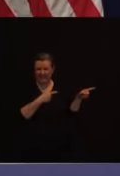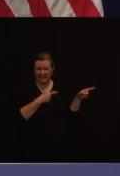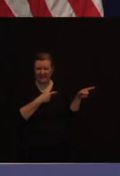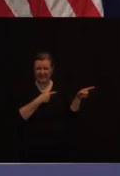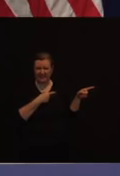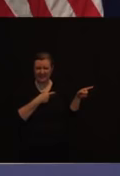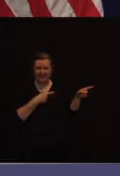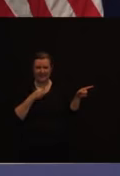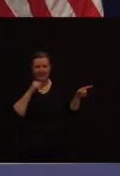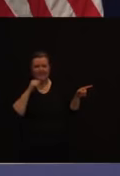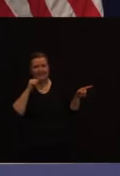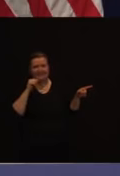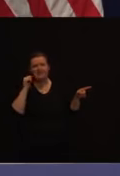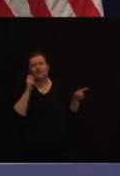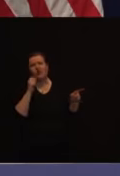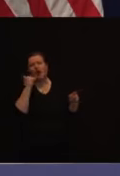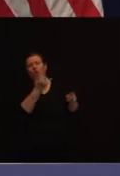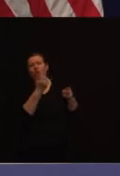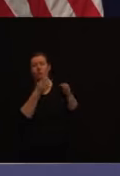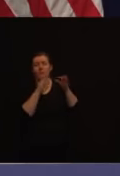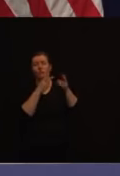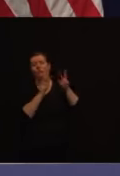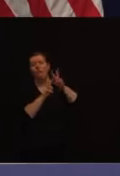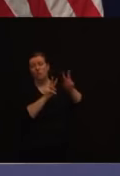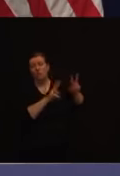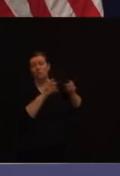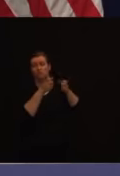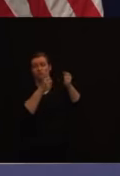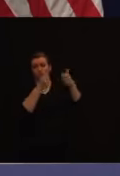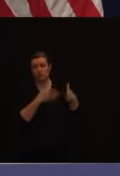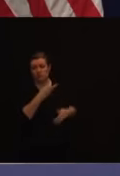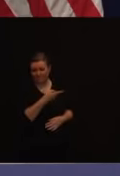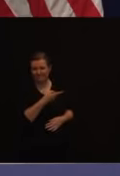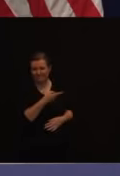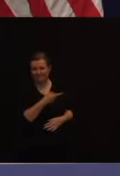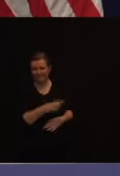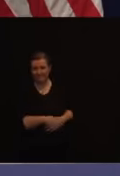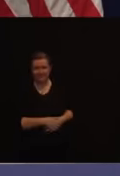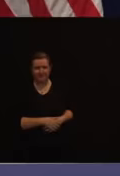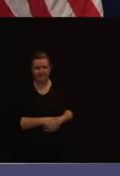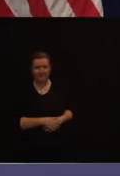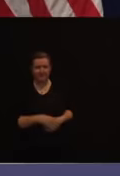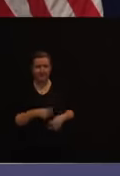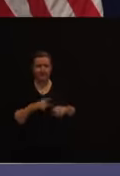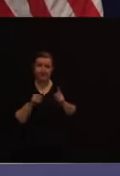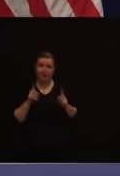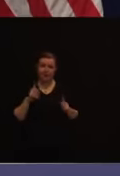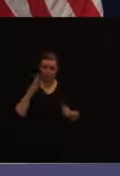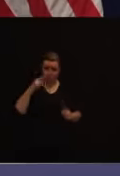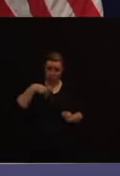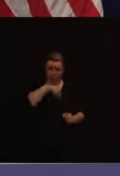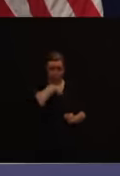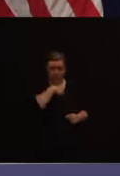to answer this. But will we, I can say this definitively, will we ultimately